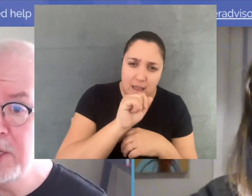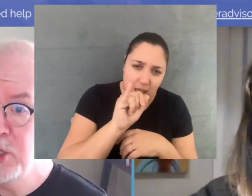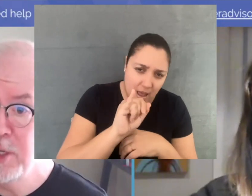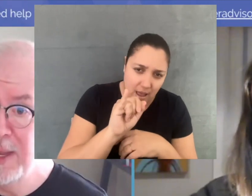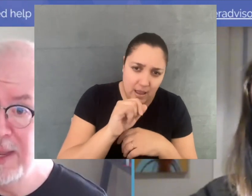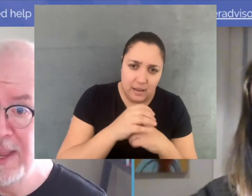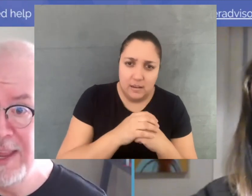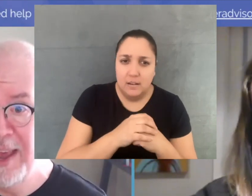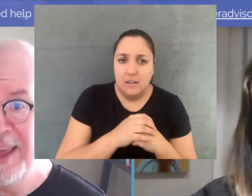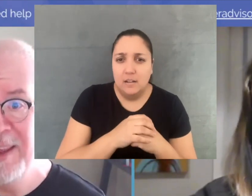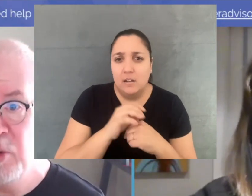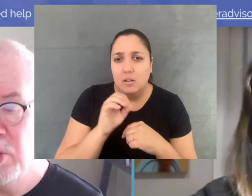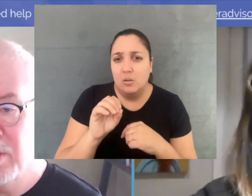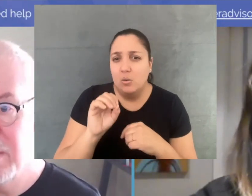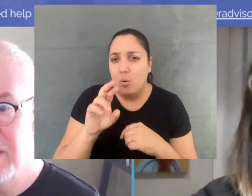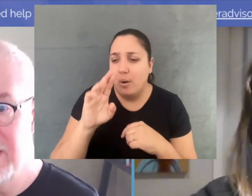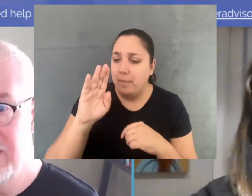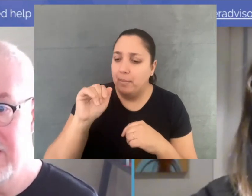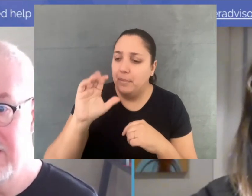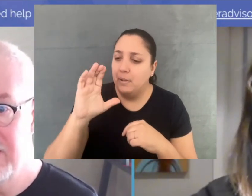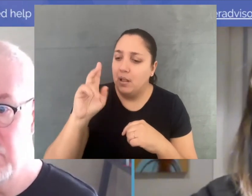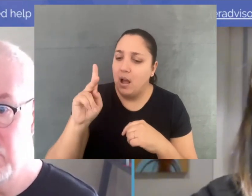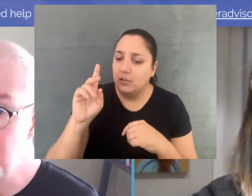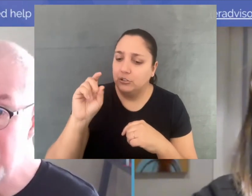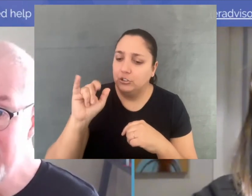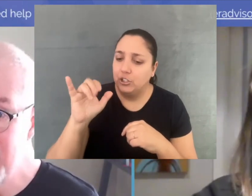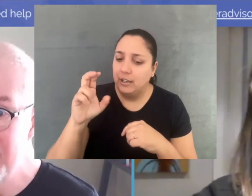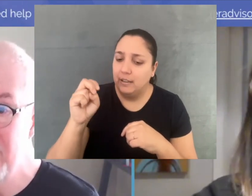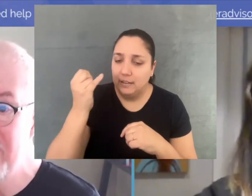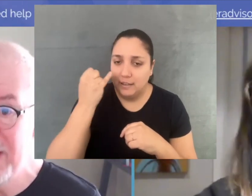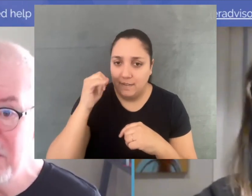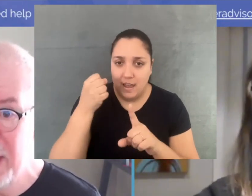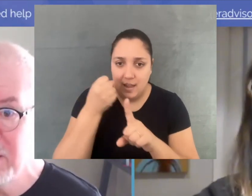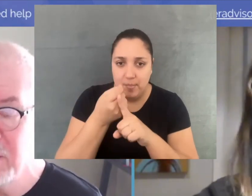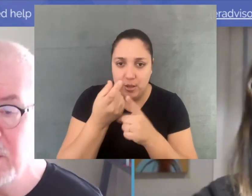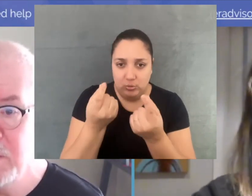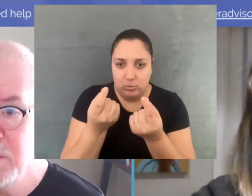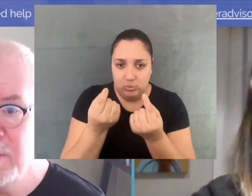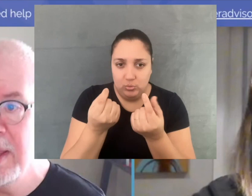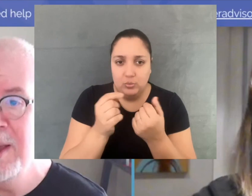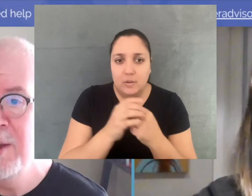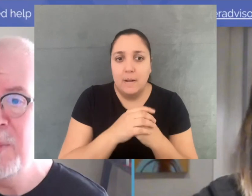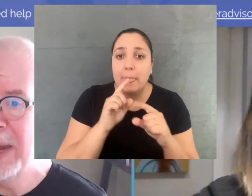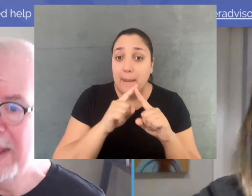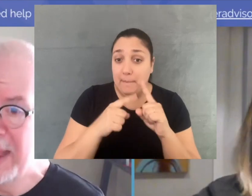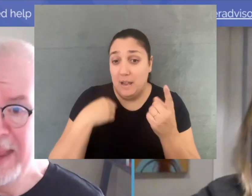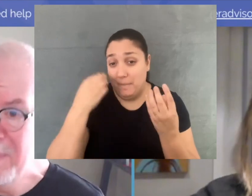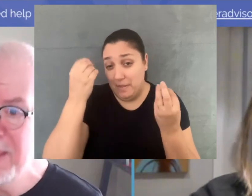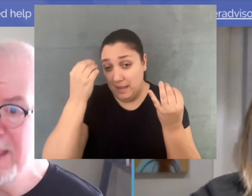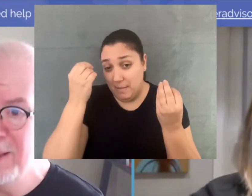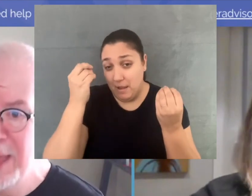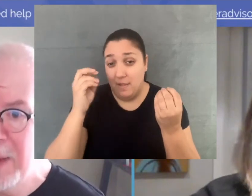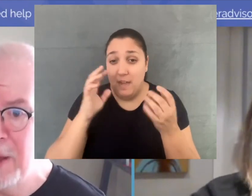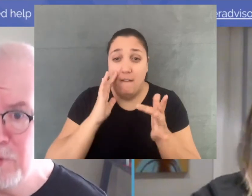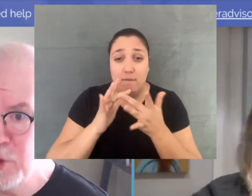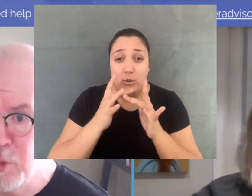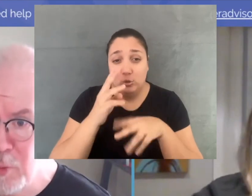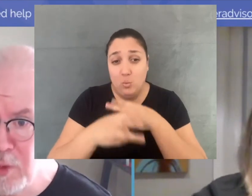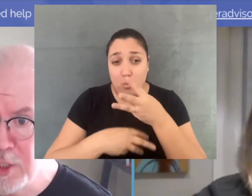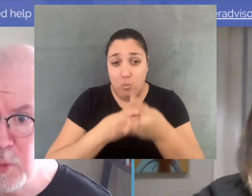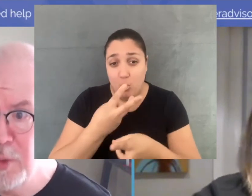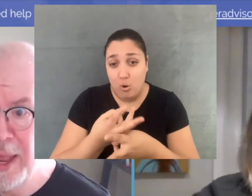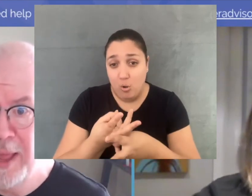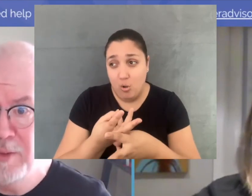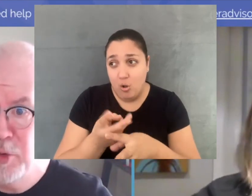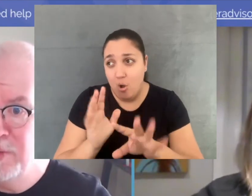how much AI or blockchain are having an impact on what you're doing, but I am thinking a lot about virtual